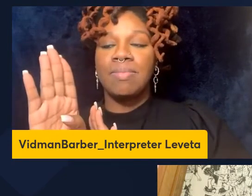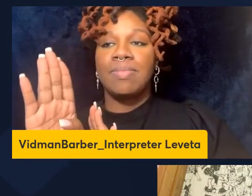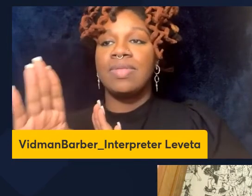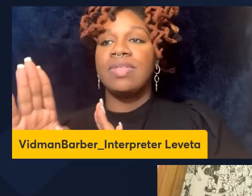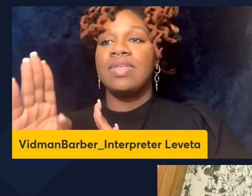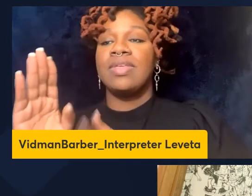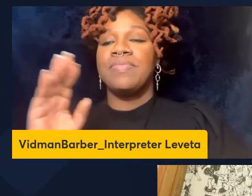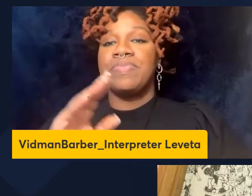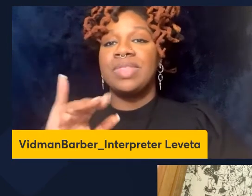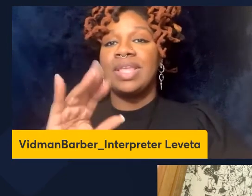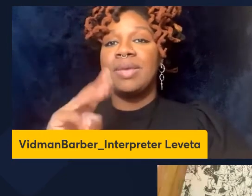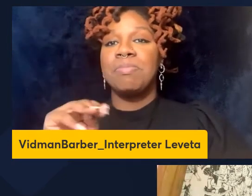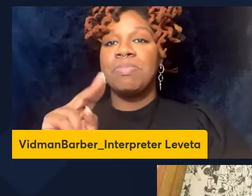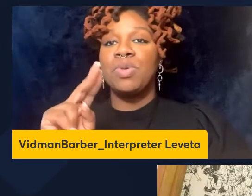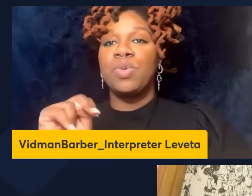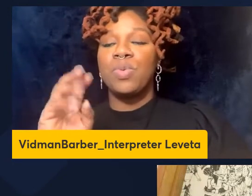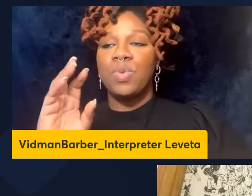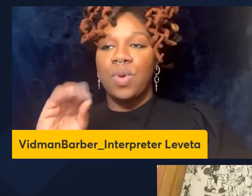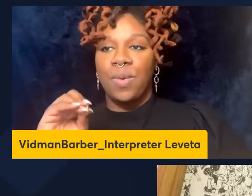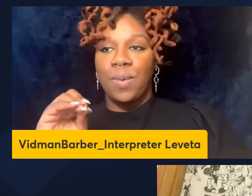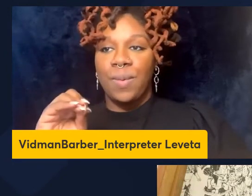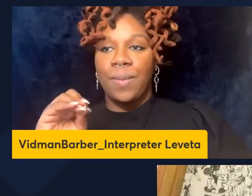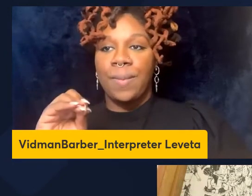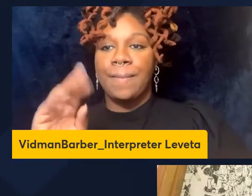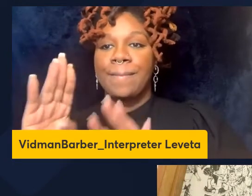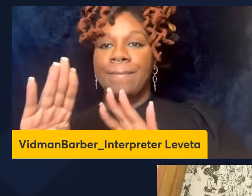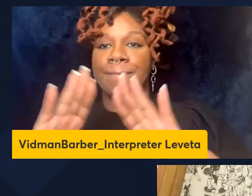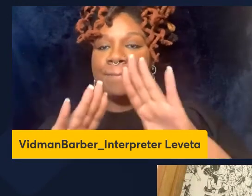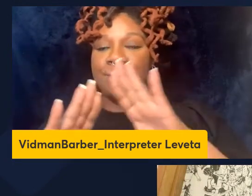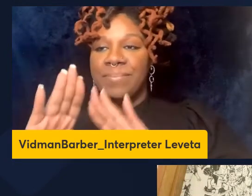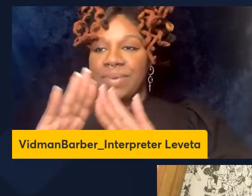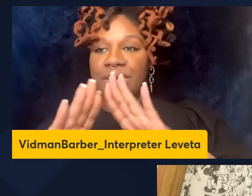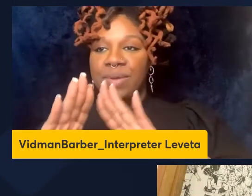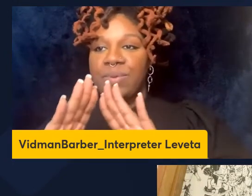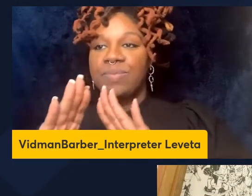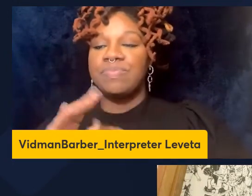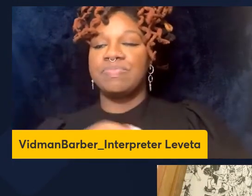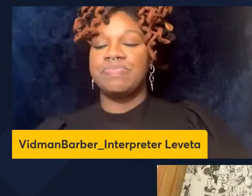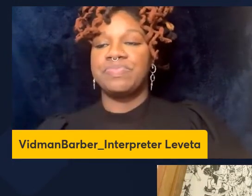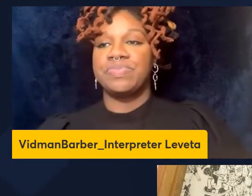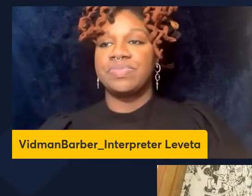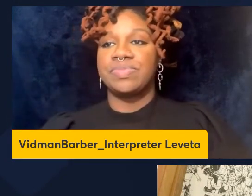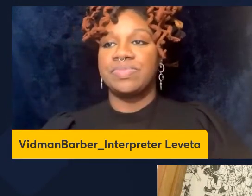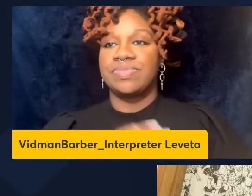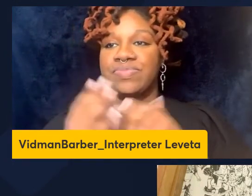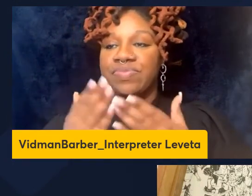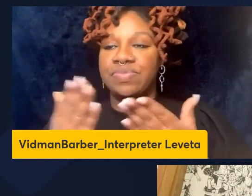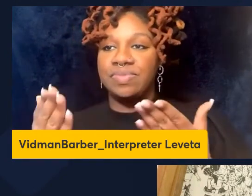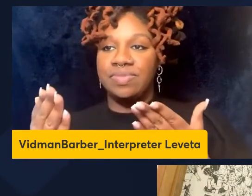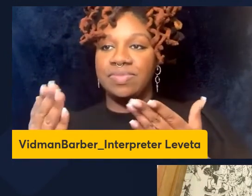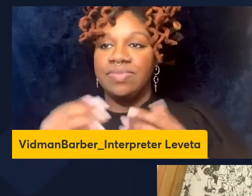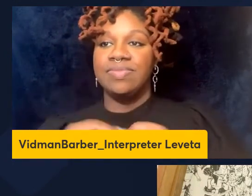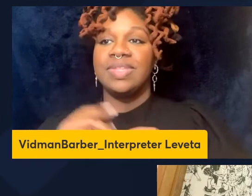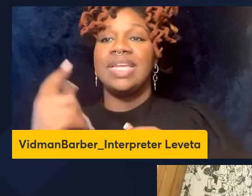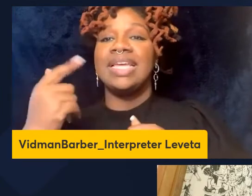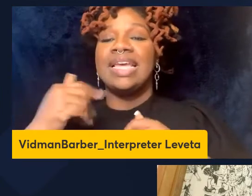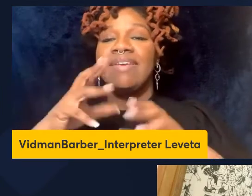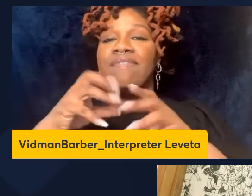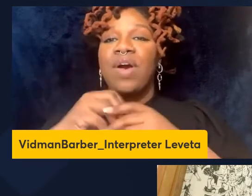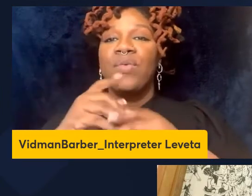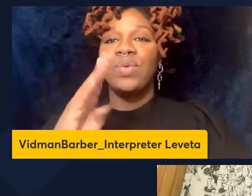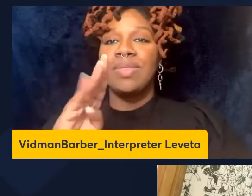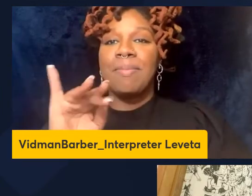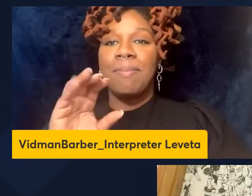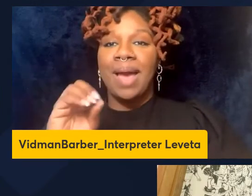Dr. Abebayo is currently a postdoctoral fellow at the University of Virginia in the Department of Biomedical Engineering and a